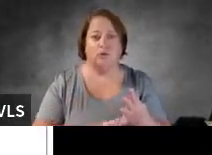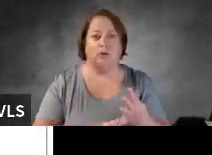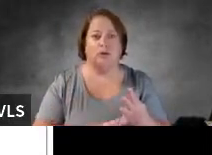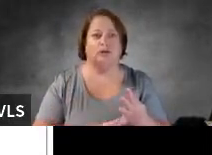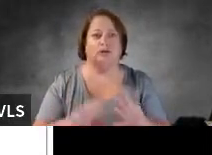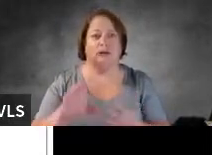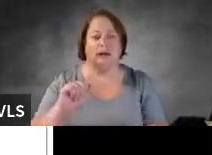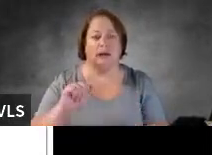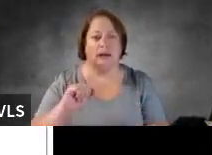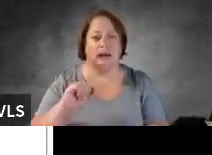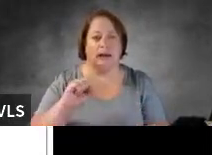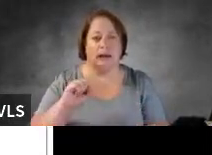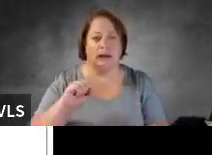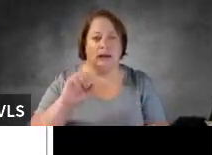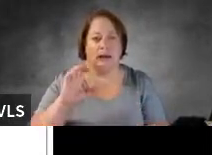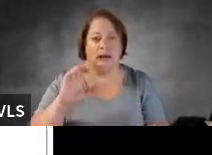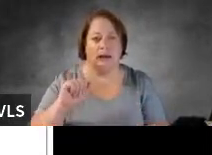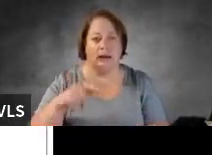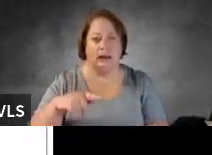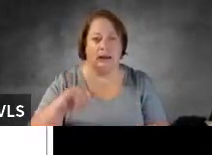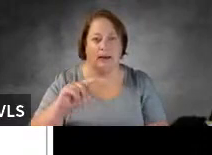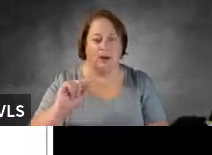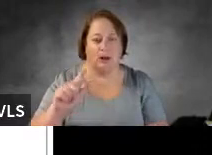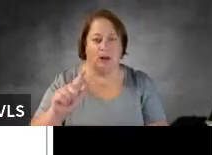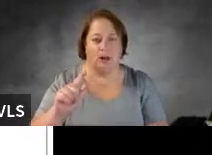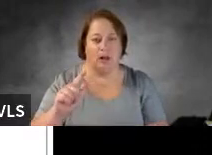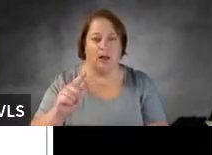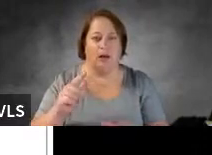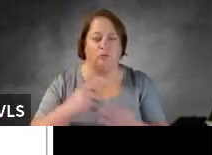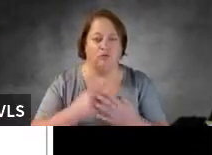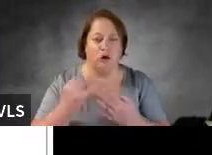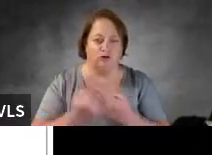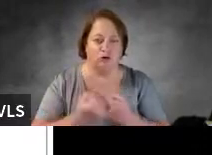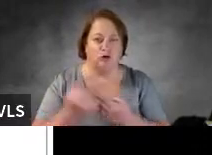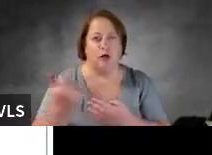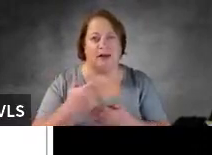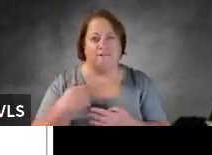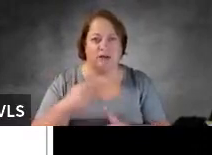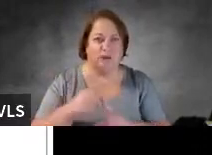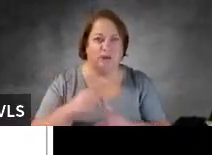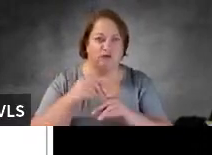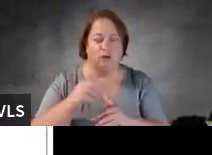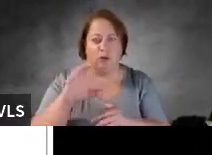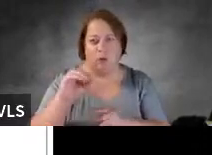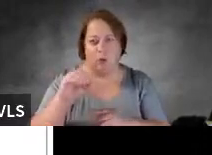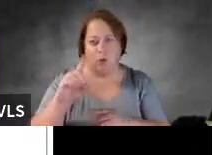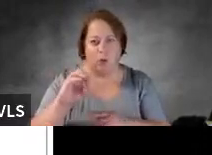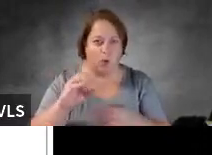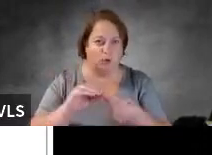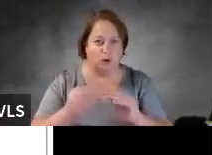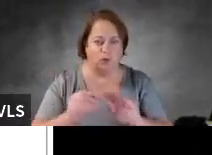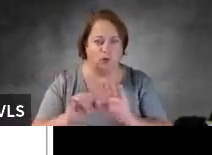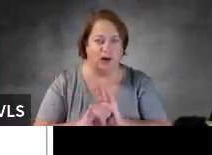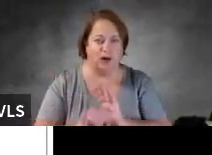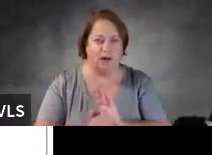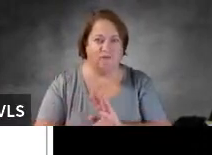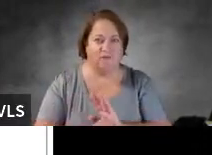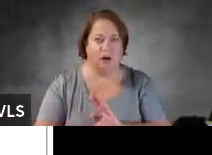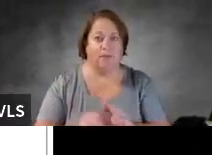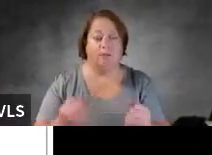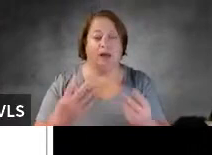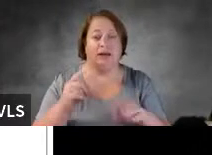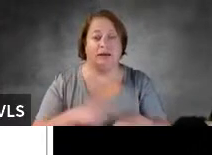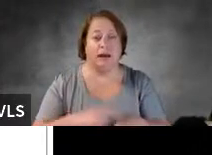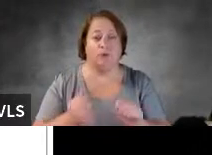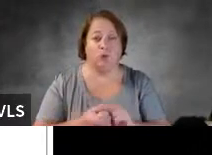projects. These all come with special codes, special numbers to identify them. A lot of times with operating